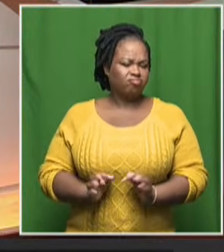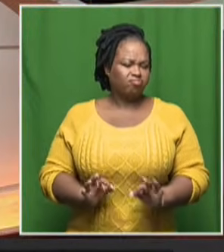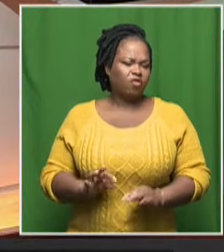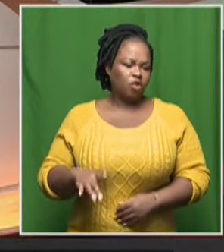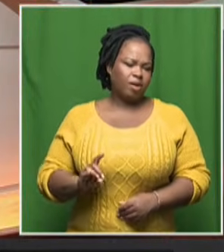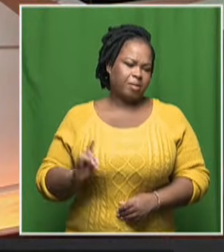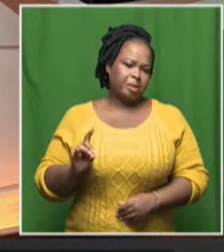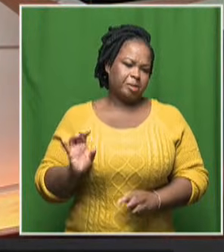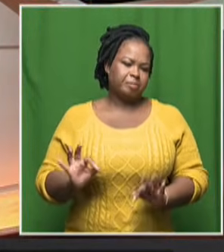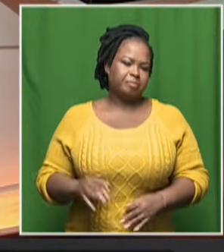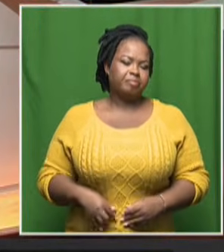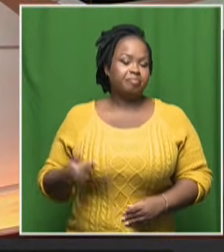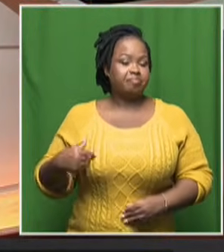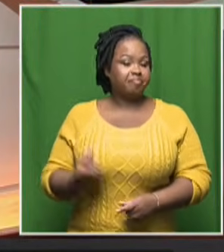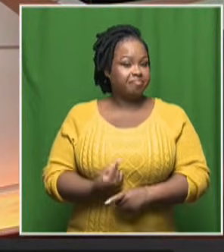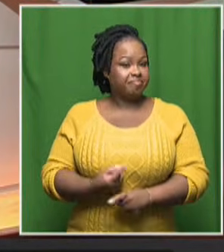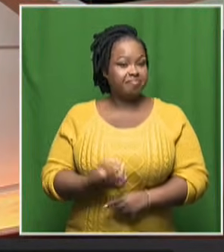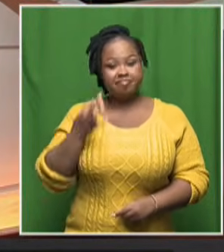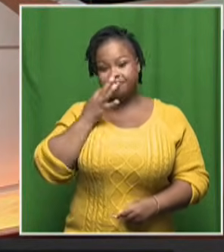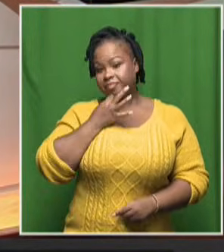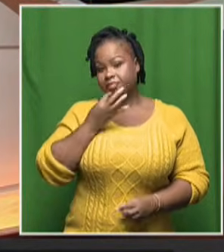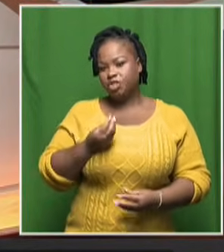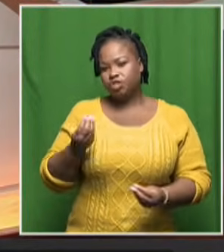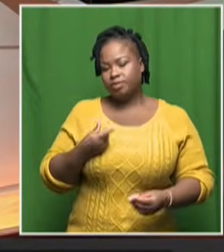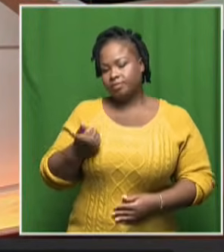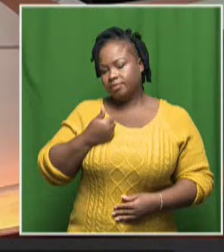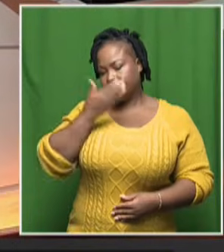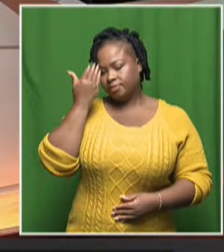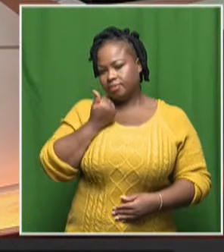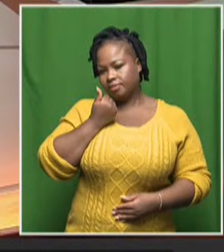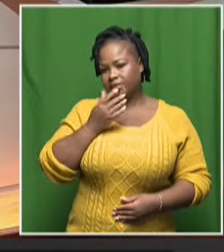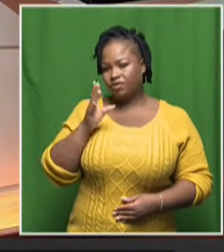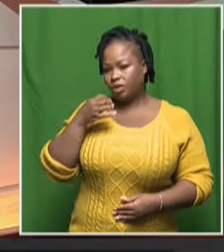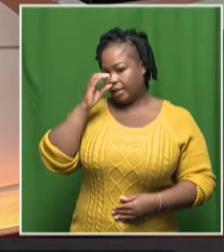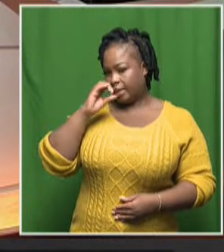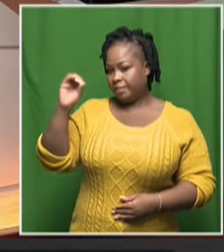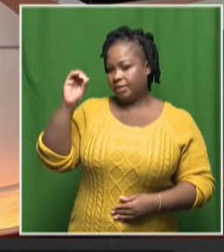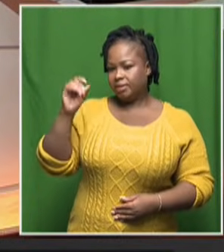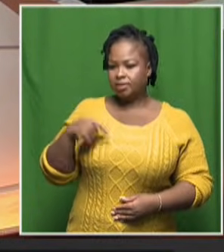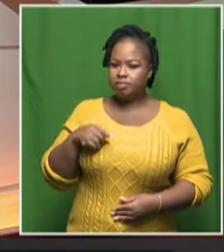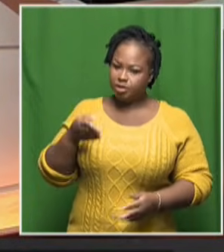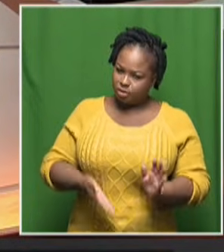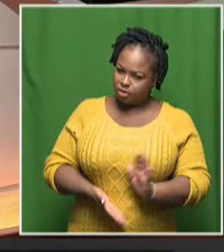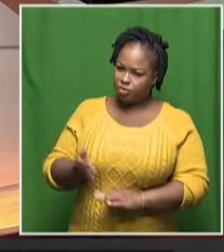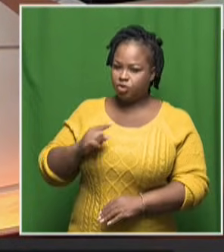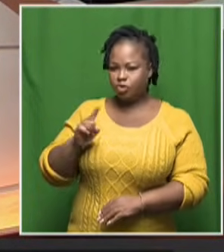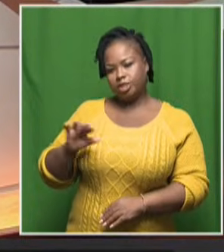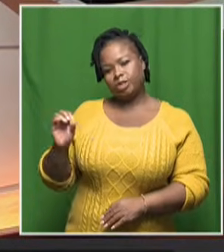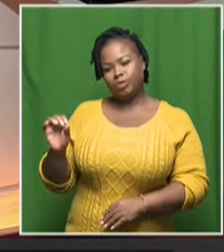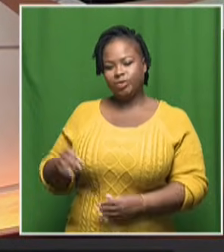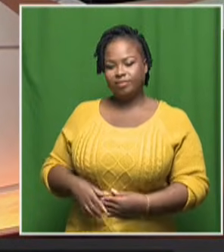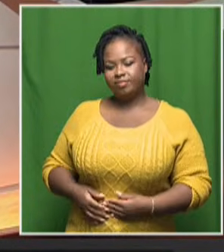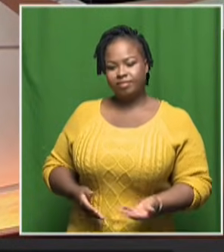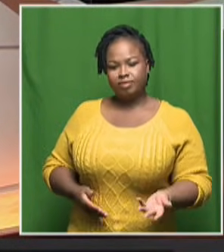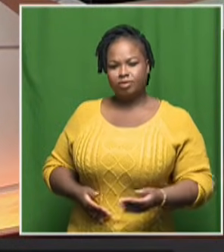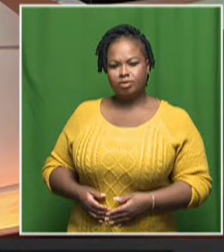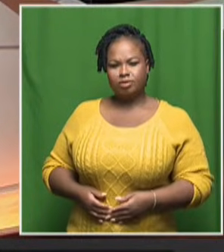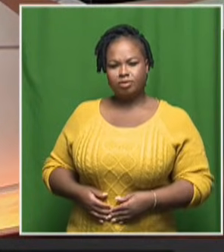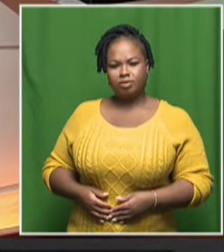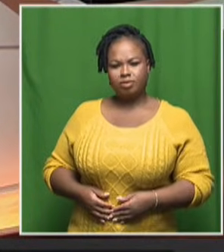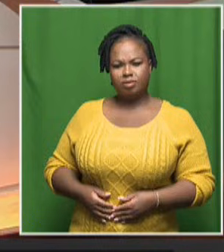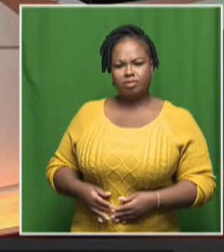of. And I always say, you know, my kids don't know, if my kids don't know an elephant, I'll take them to the zoo to see an elephant. We're not going to go into